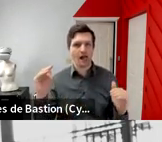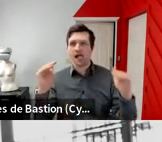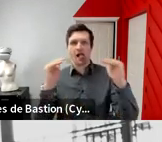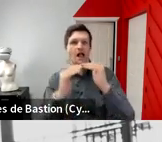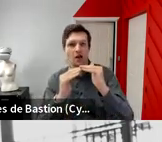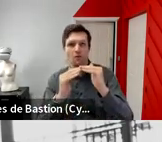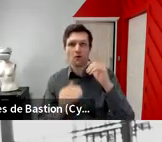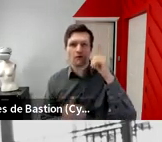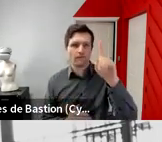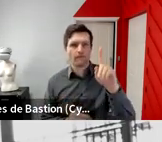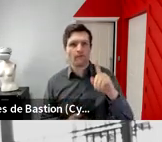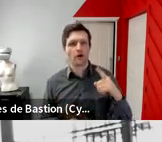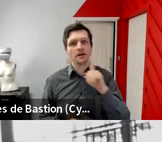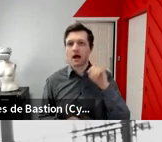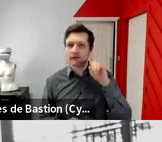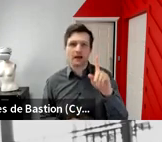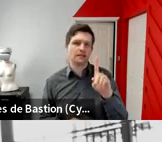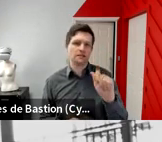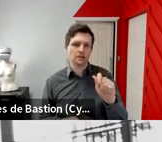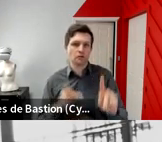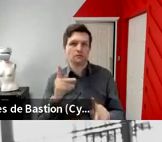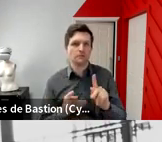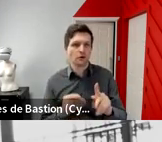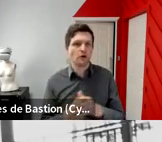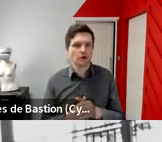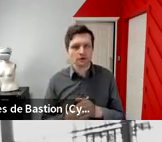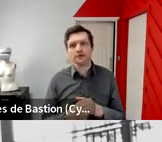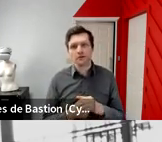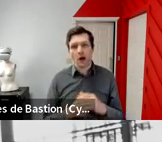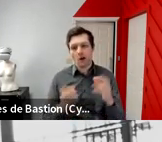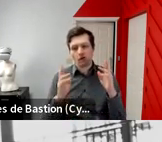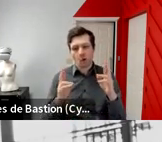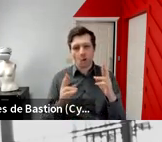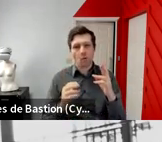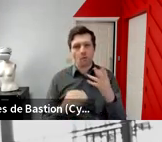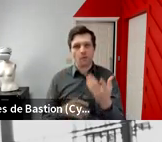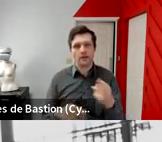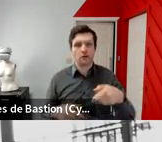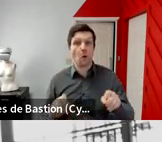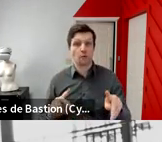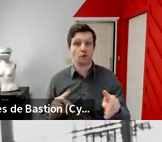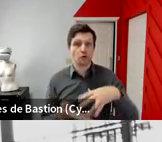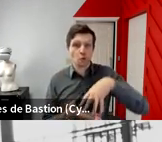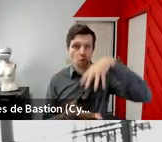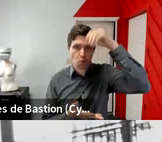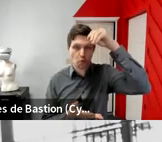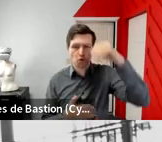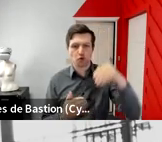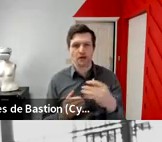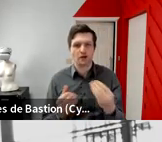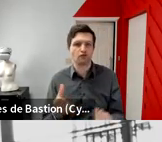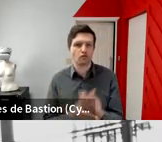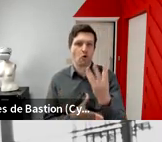just one example of inequality for a disabled person. I happen to be a deaf person